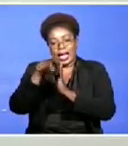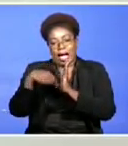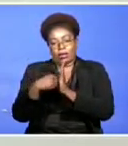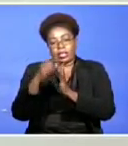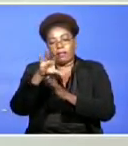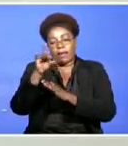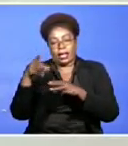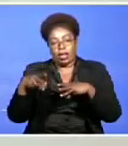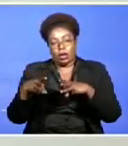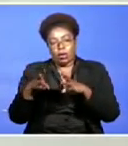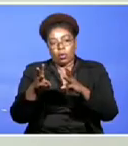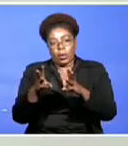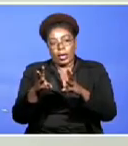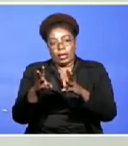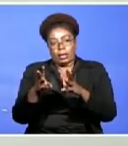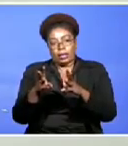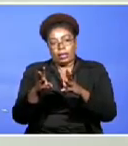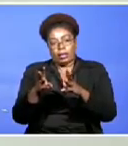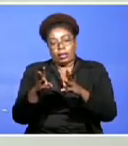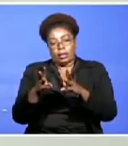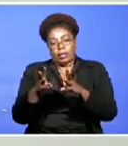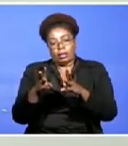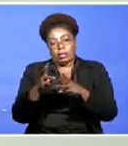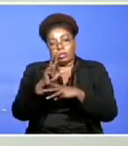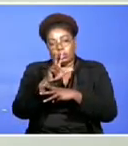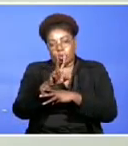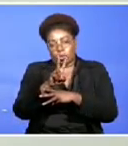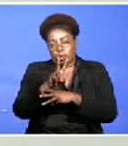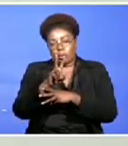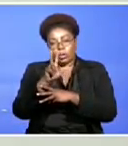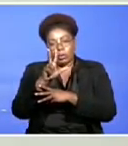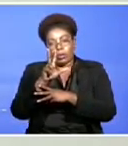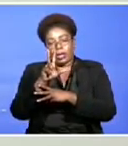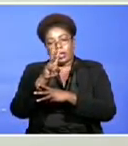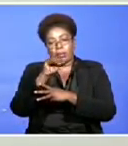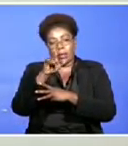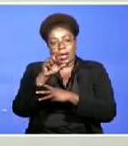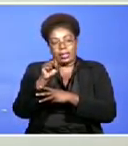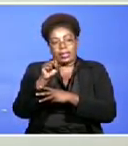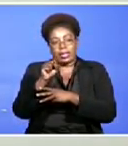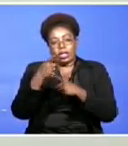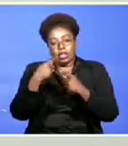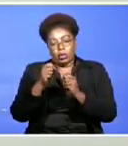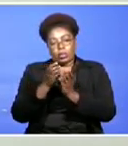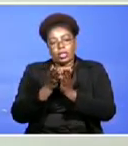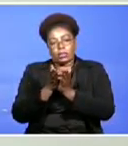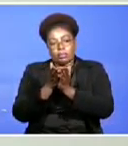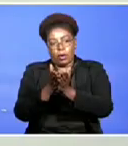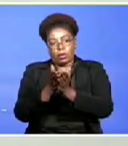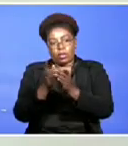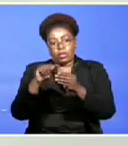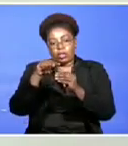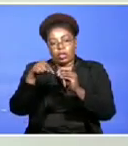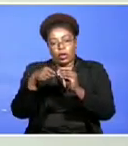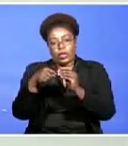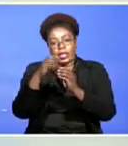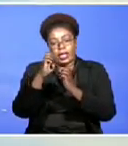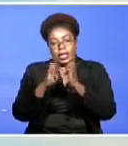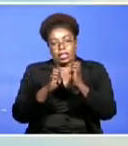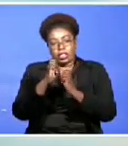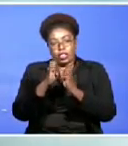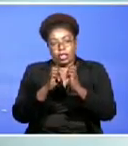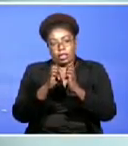way. I can drift like 2 miles per hour to 3 miles. So I use on canvas and I use the boat as a sailboat, turn the engine and actually let the